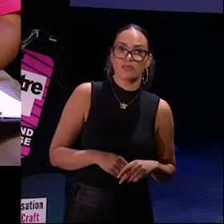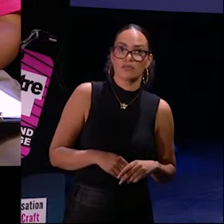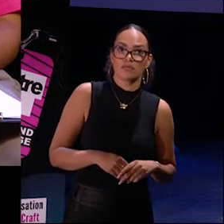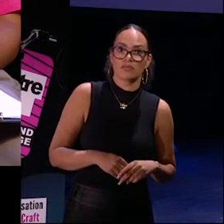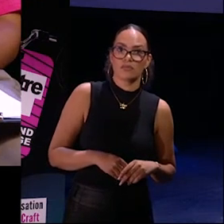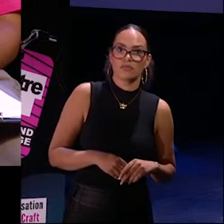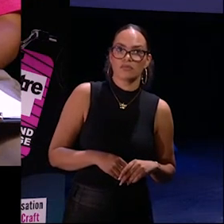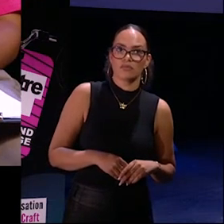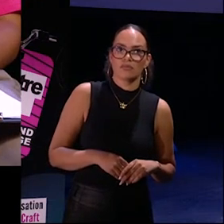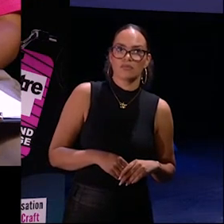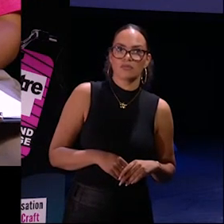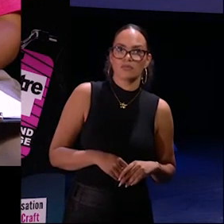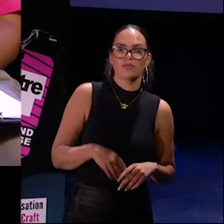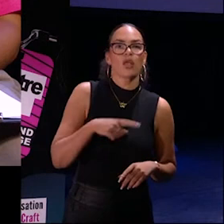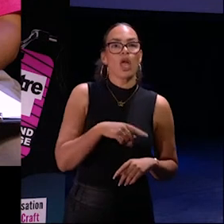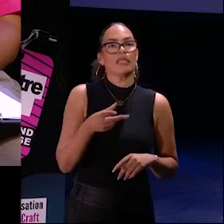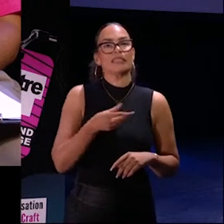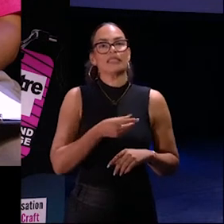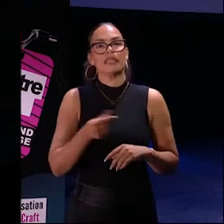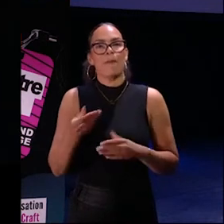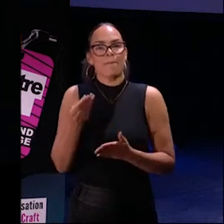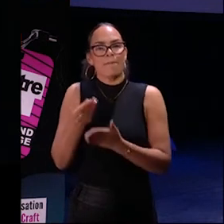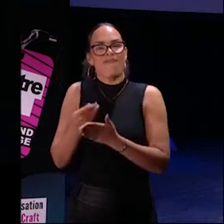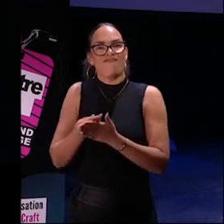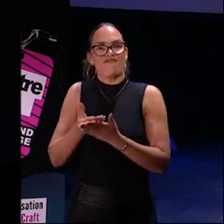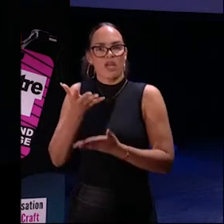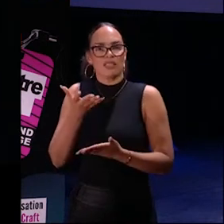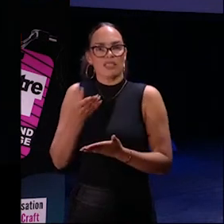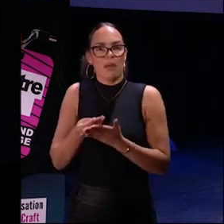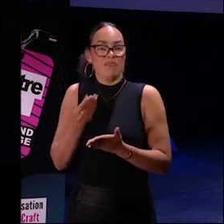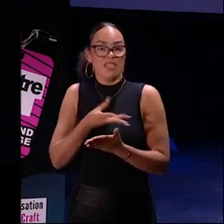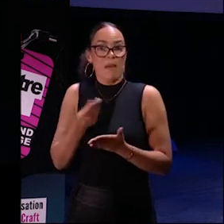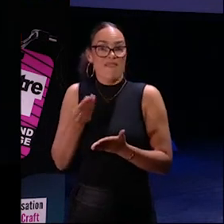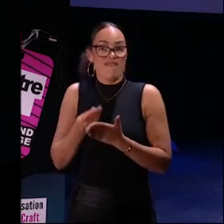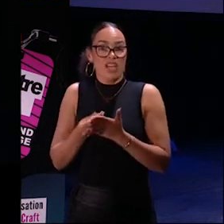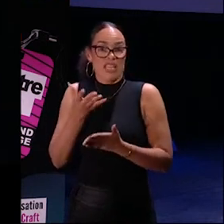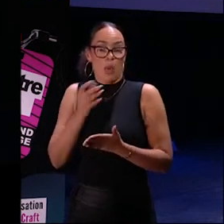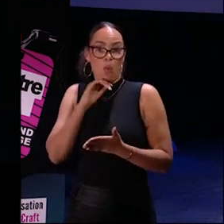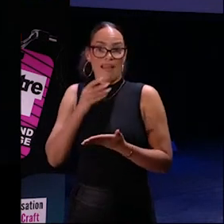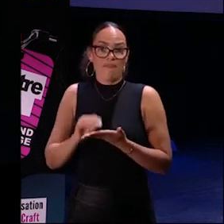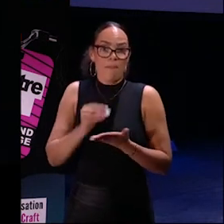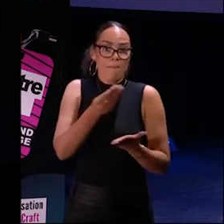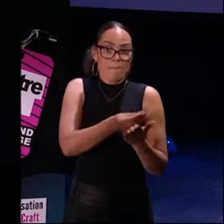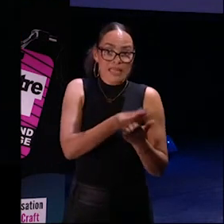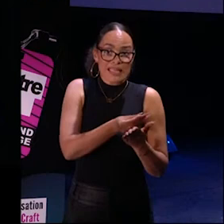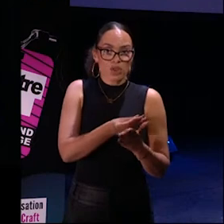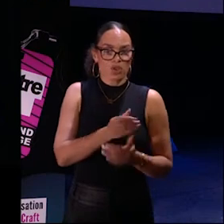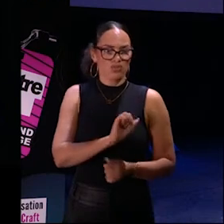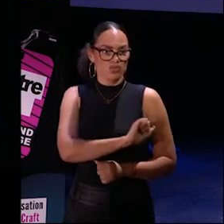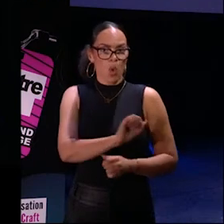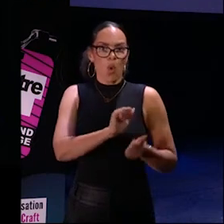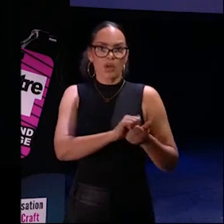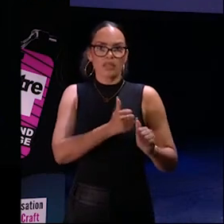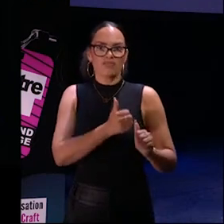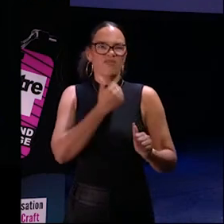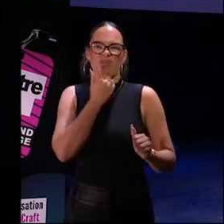sustainable, they'll give it to another designer or another director who doesn't care about sustainability as much. And then we're back in that cycle of, like, nobody's